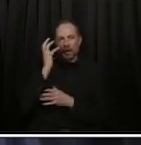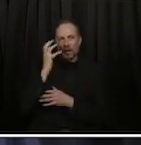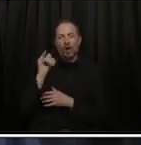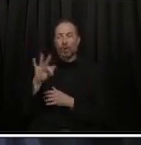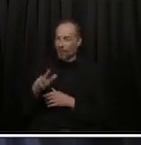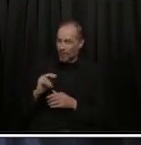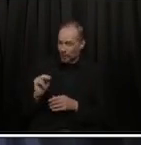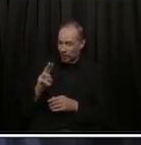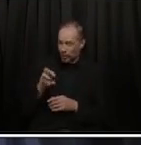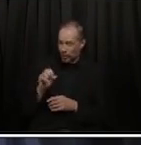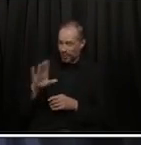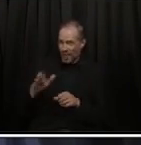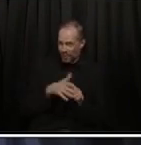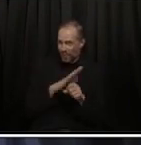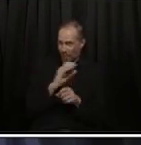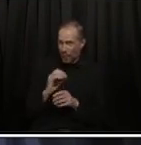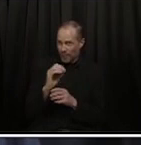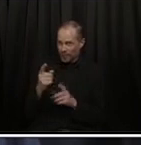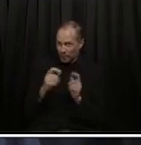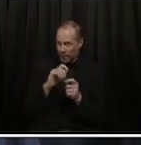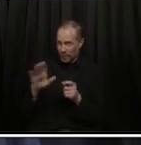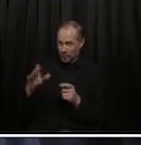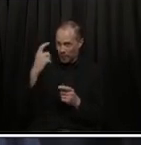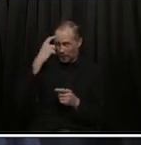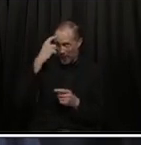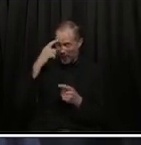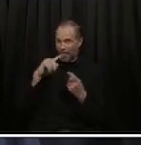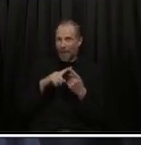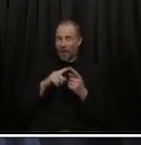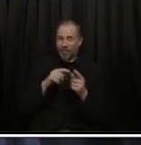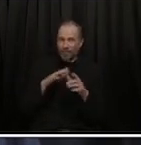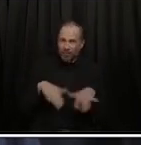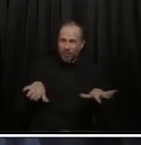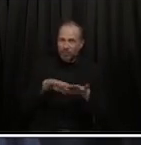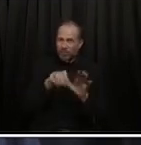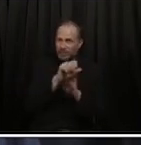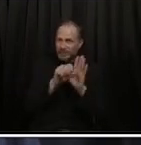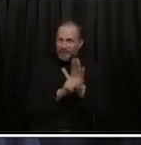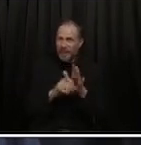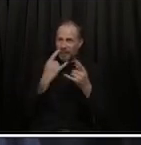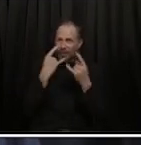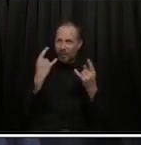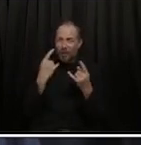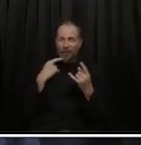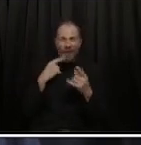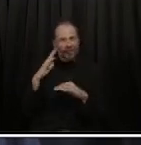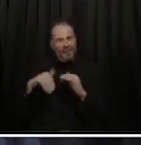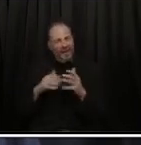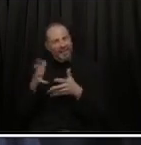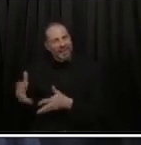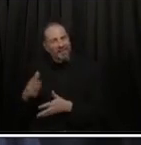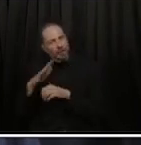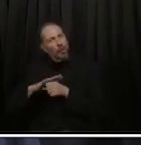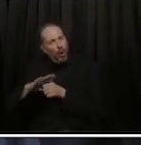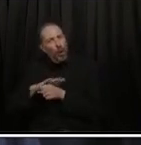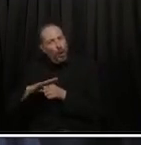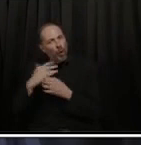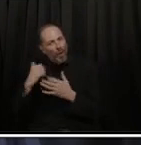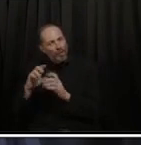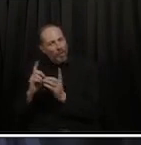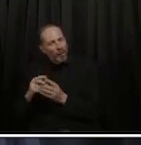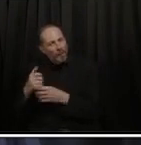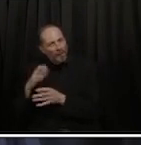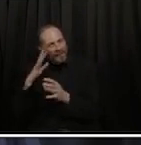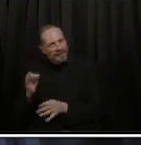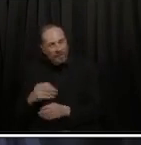your mindset on doing a statewide mask mandate rather than leaving it to local public health departments? No,